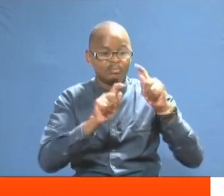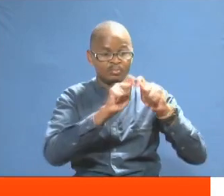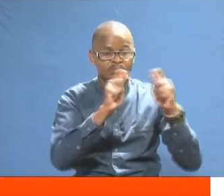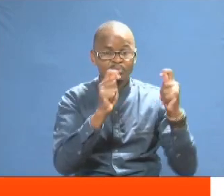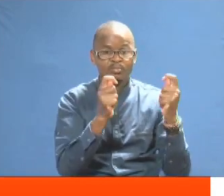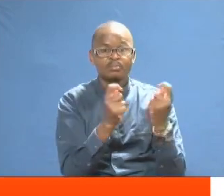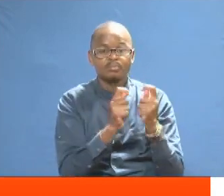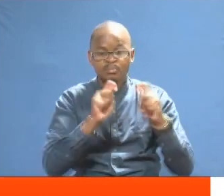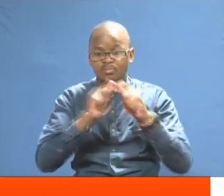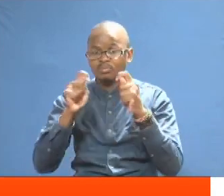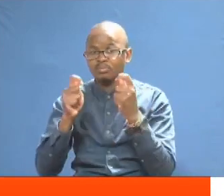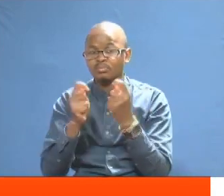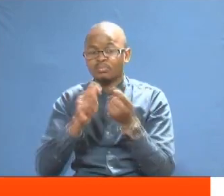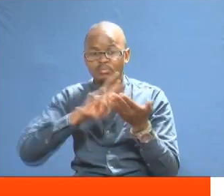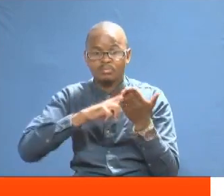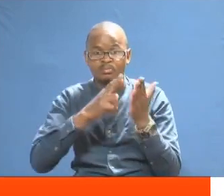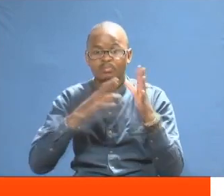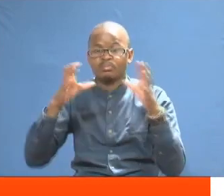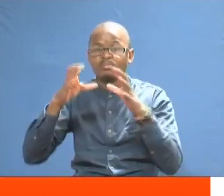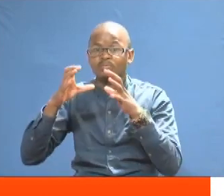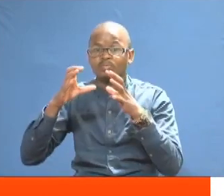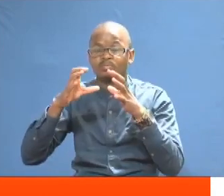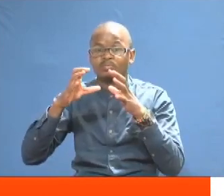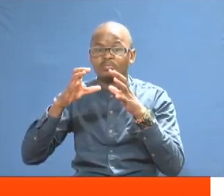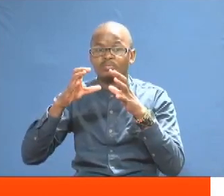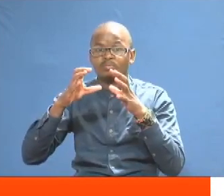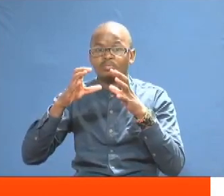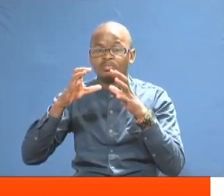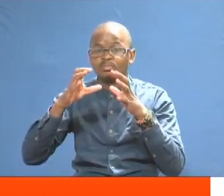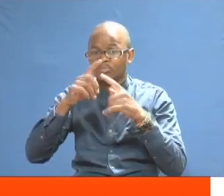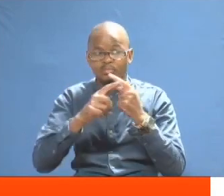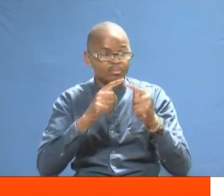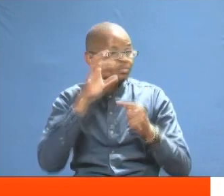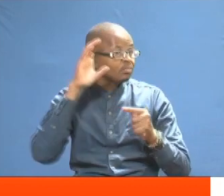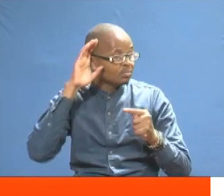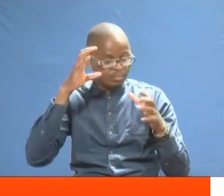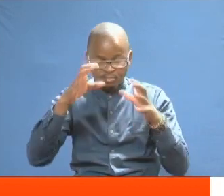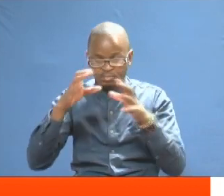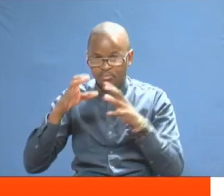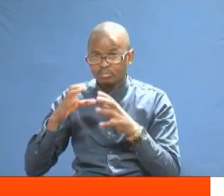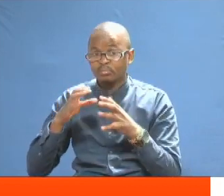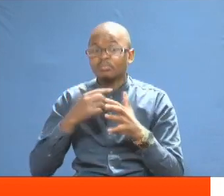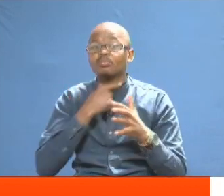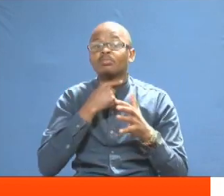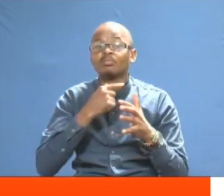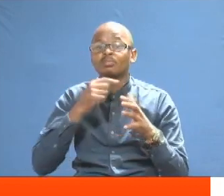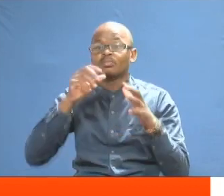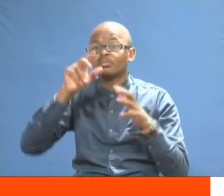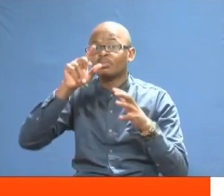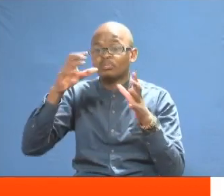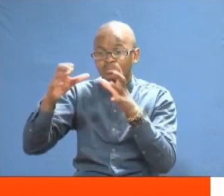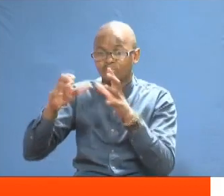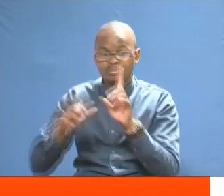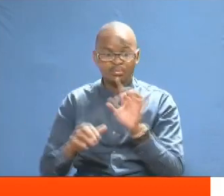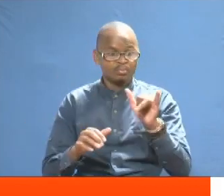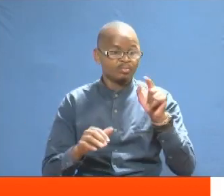chiefs, regional parties, ethnic parties, when you hear of a party, like a party Y, you know it belongs to